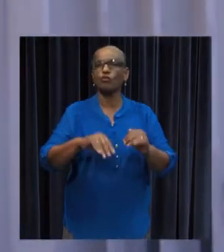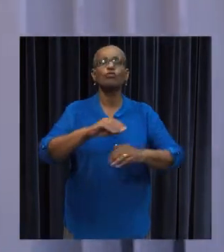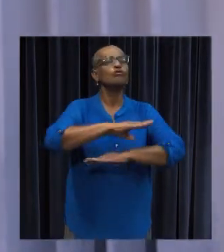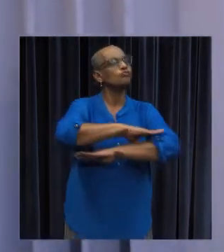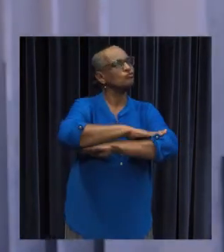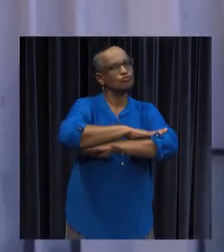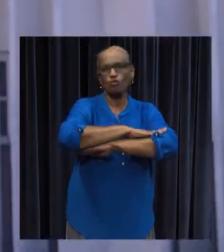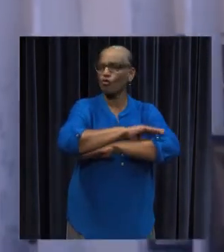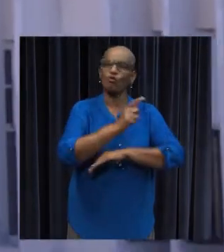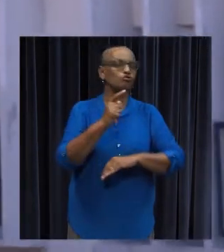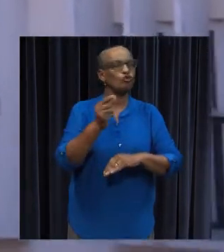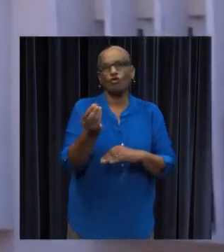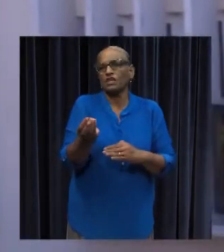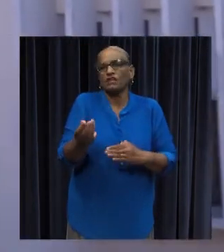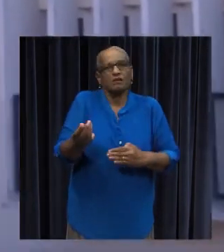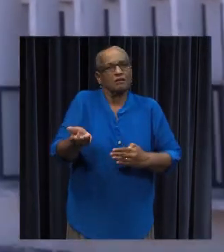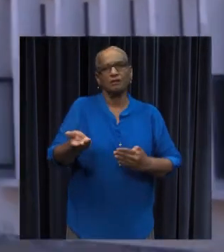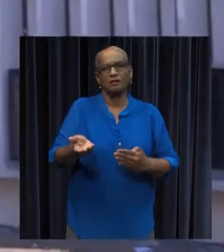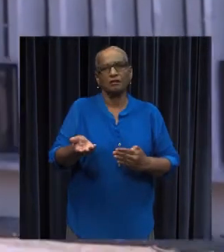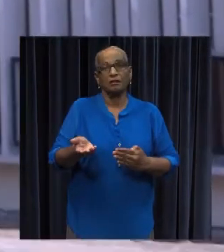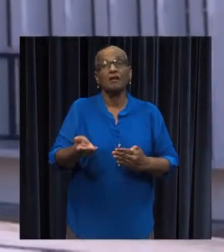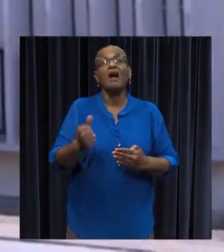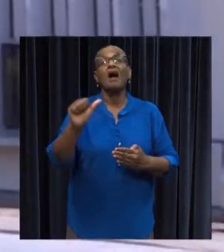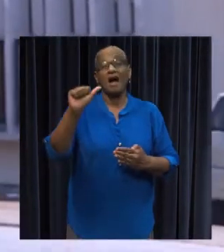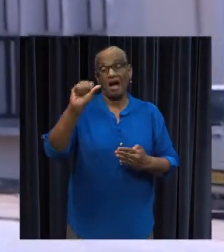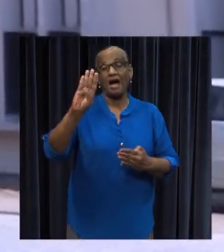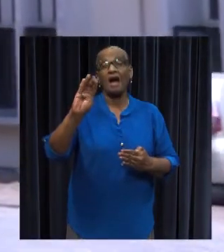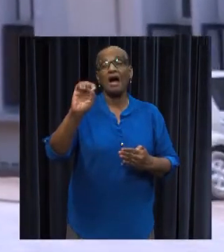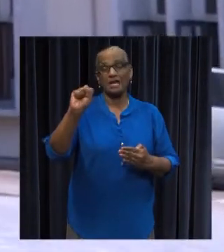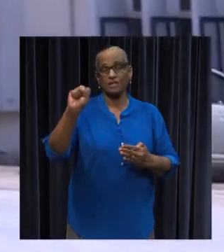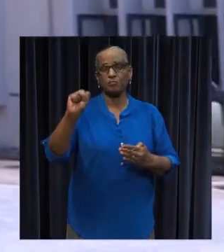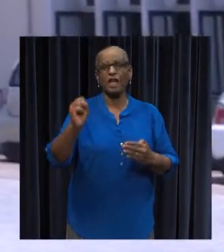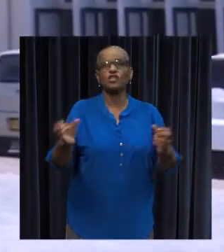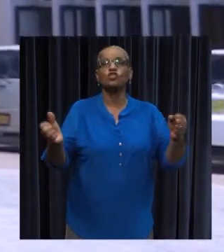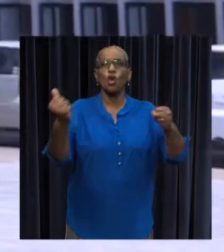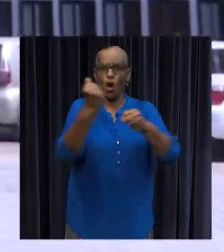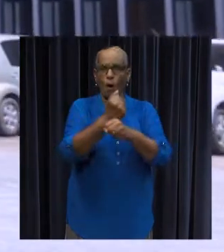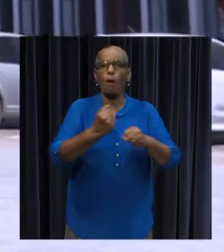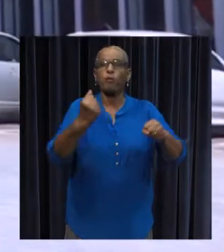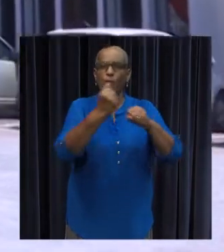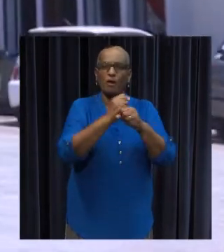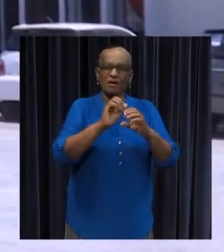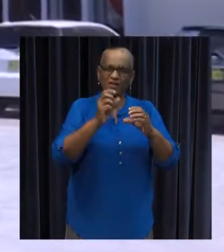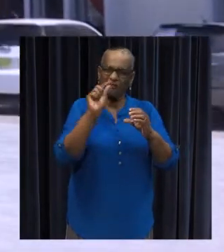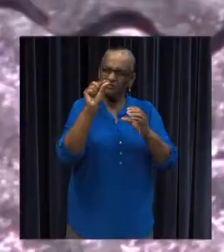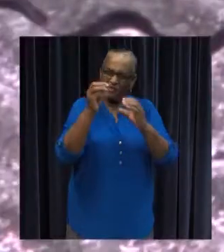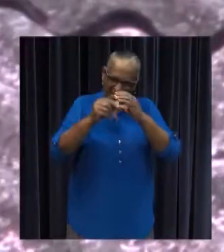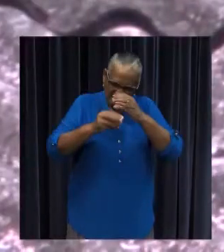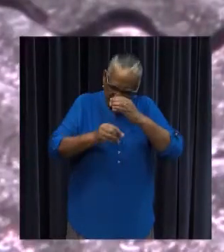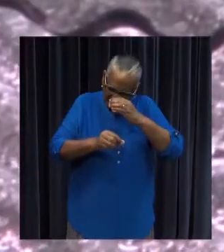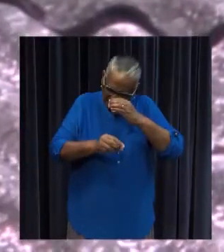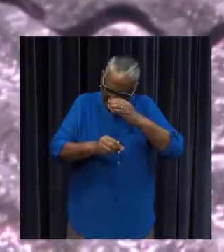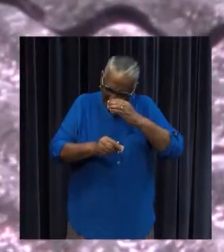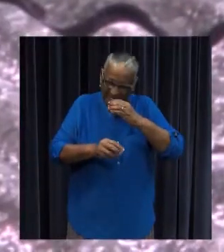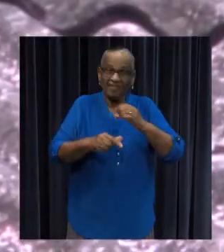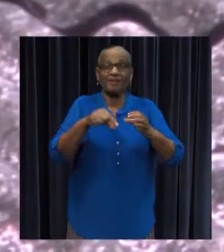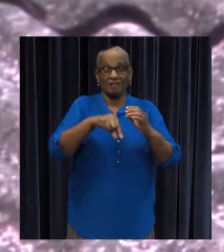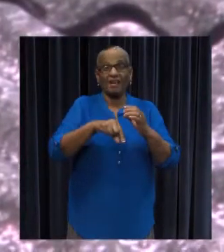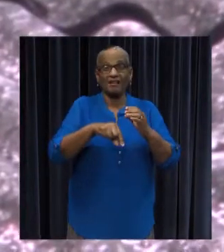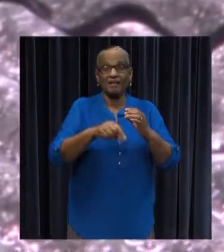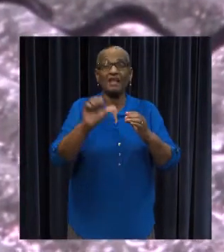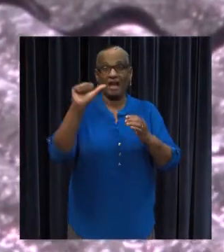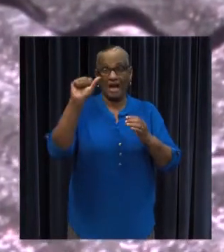school. However, the replacement could not take place. The school did not have the resources at that